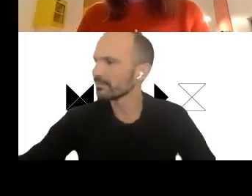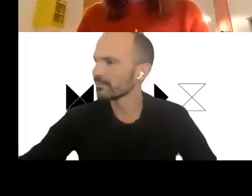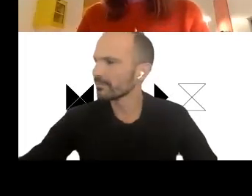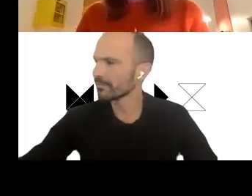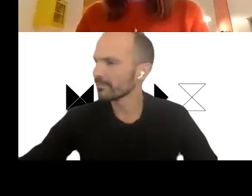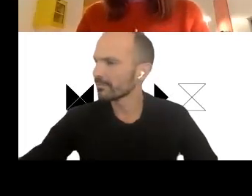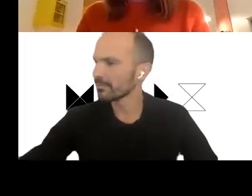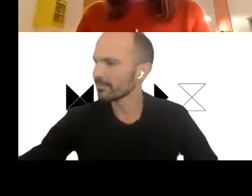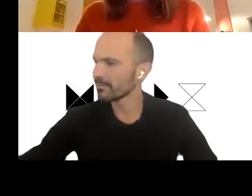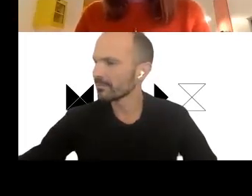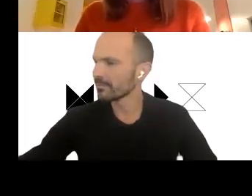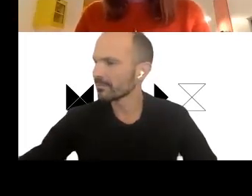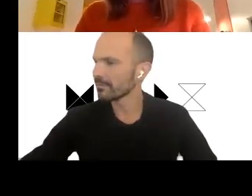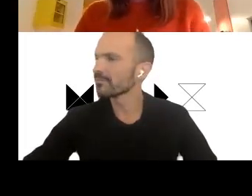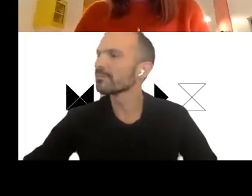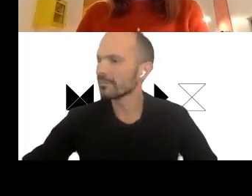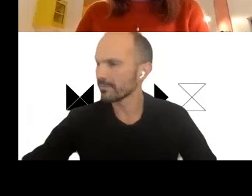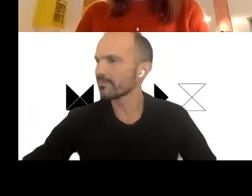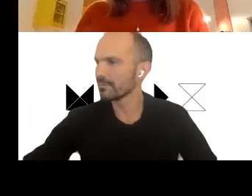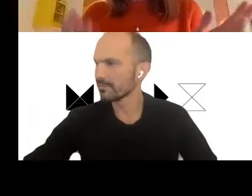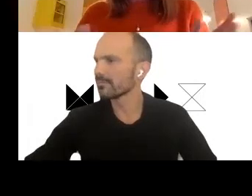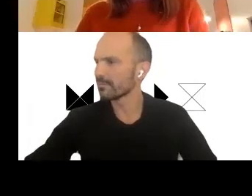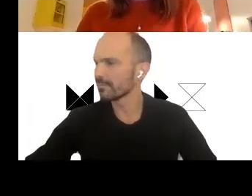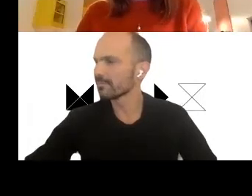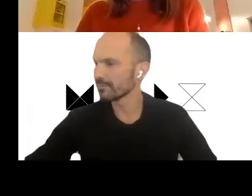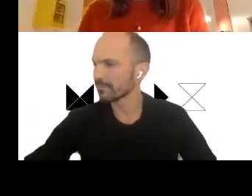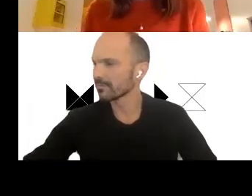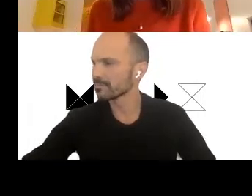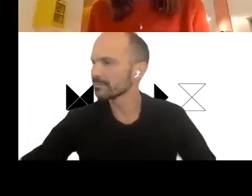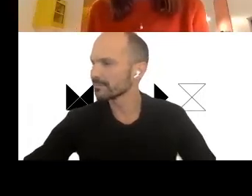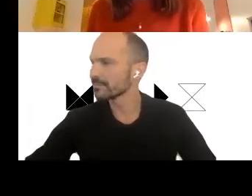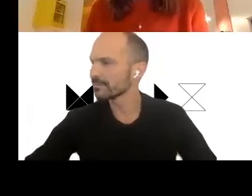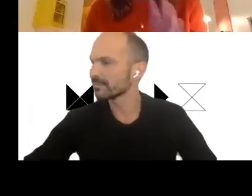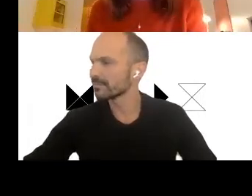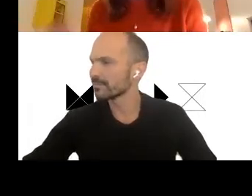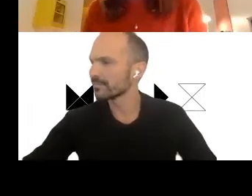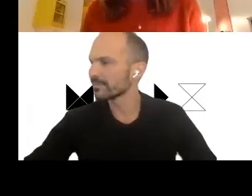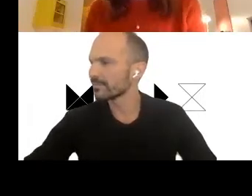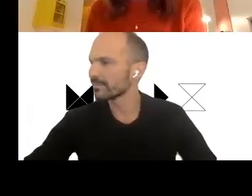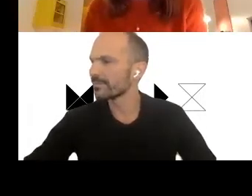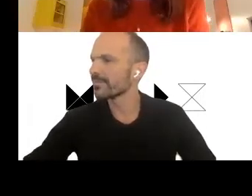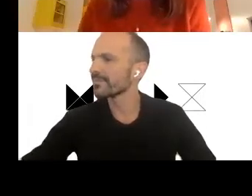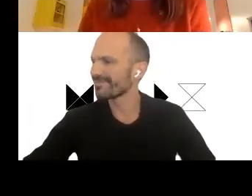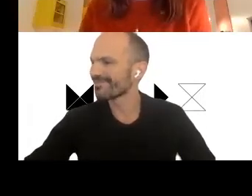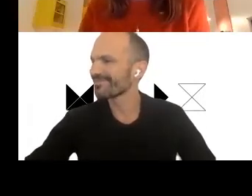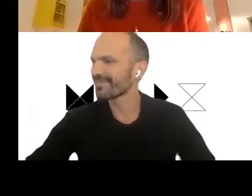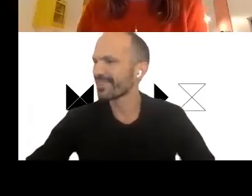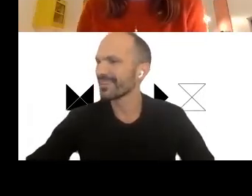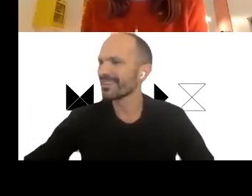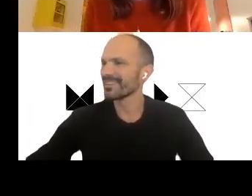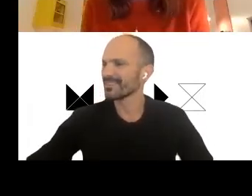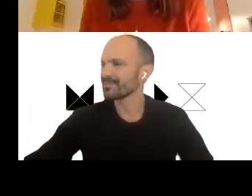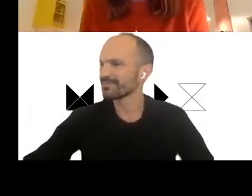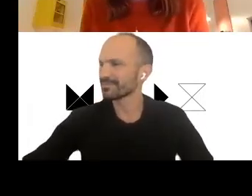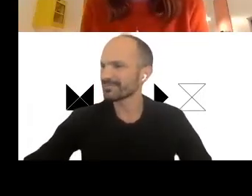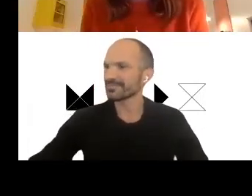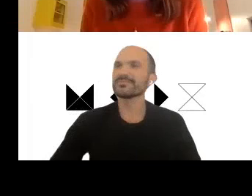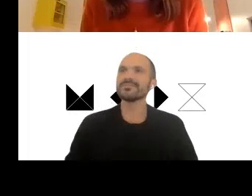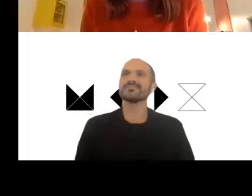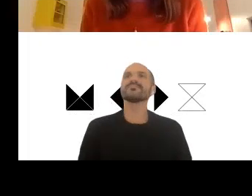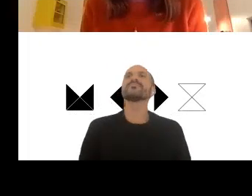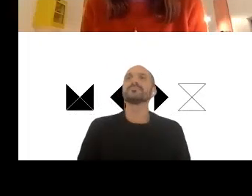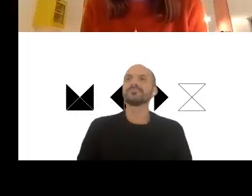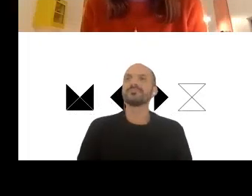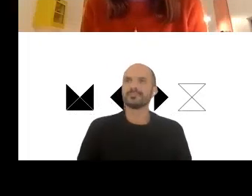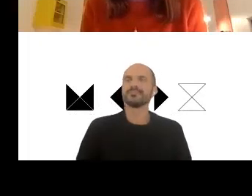and also had a sprinkler system. So we kind of did, there is extra of kind of, not everything,